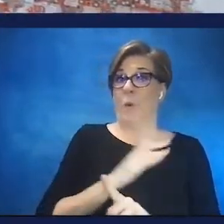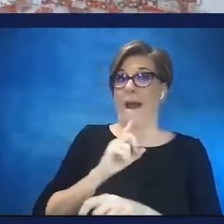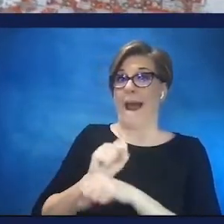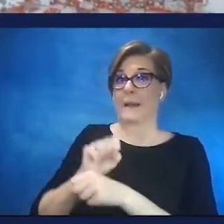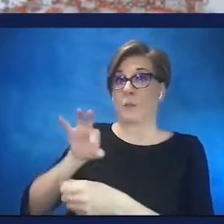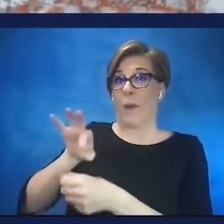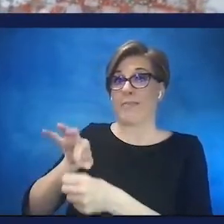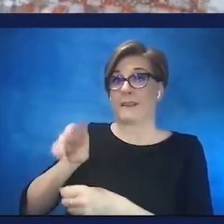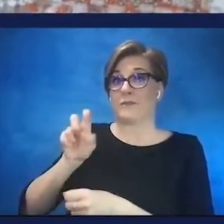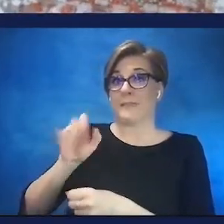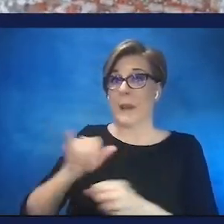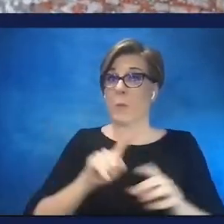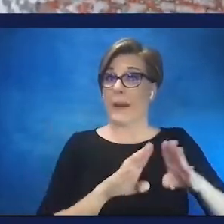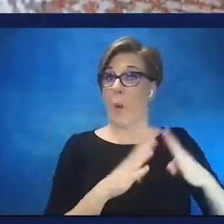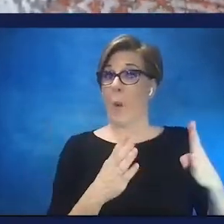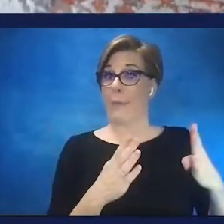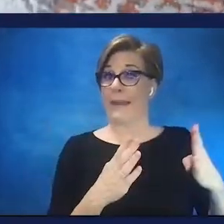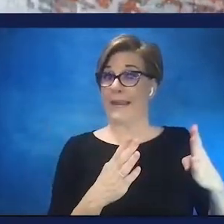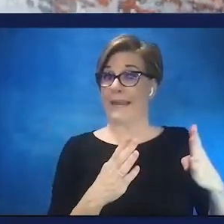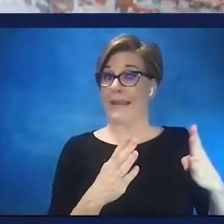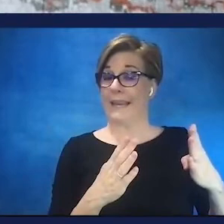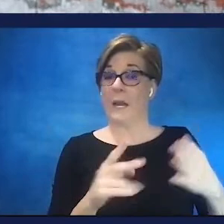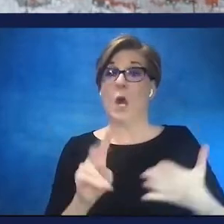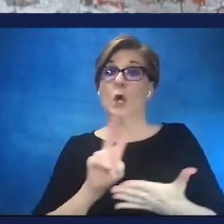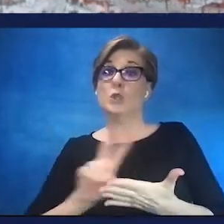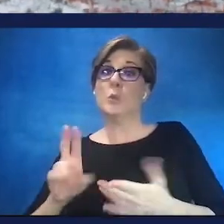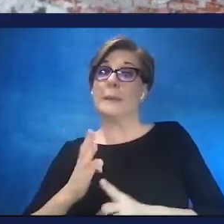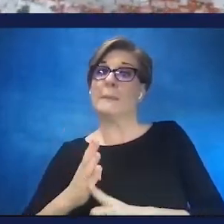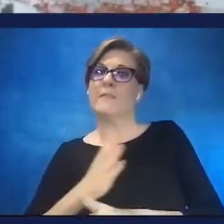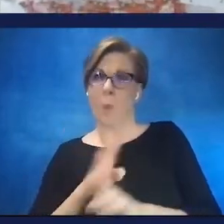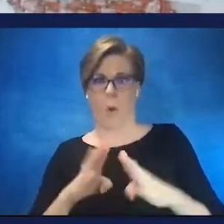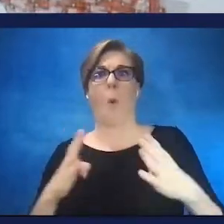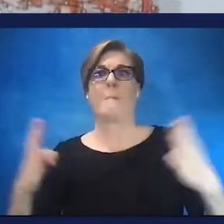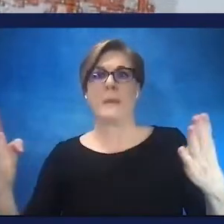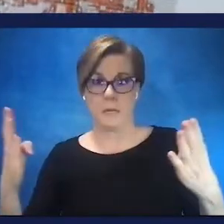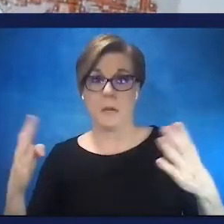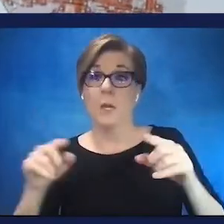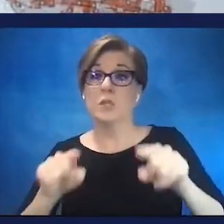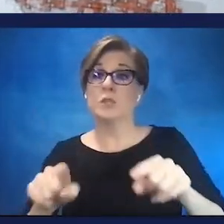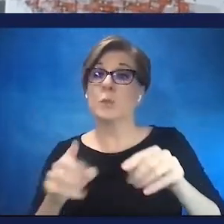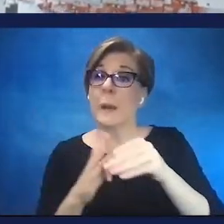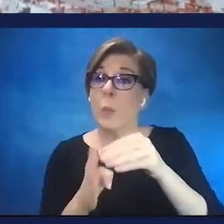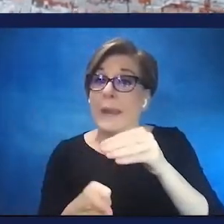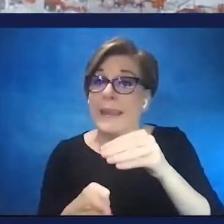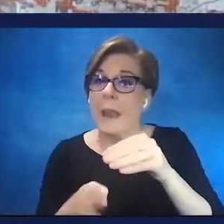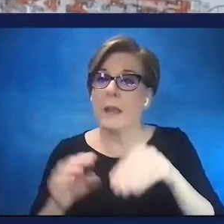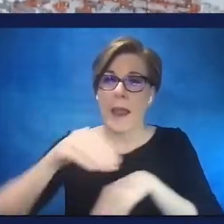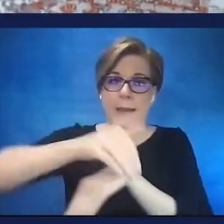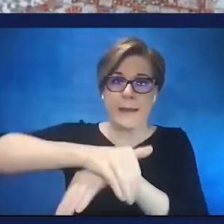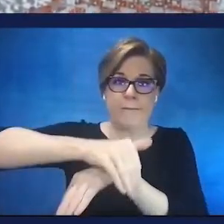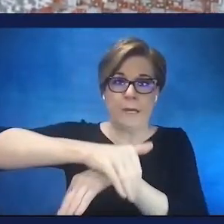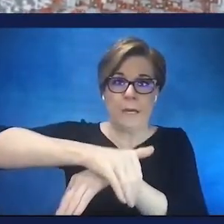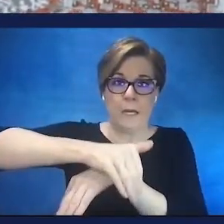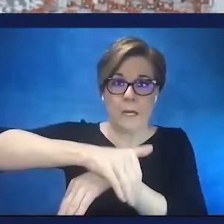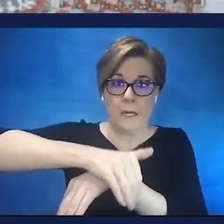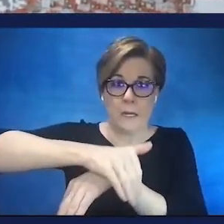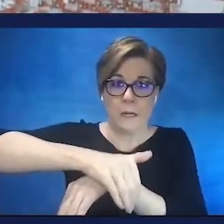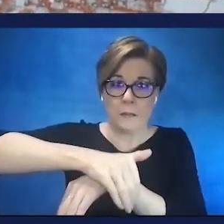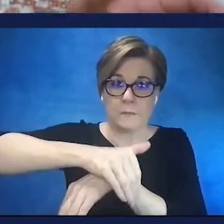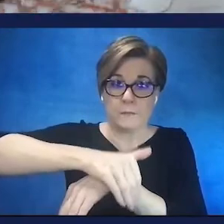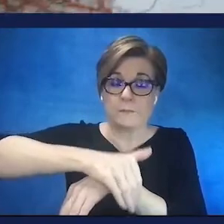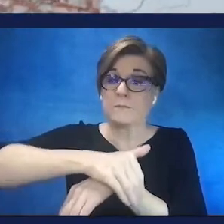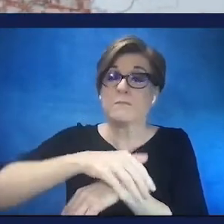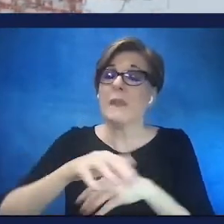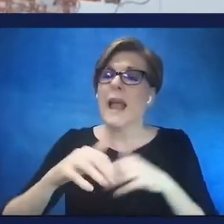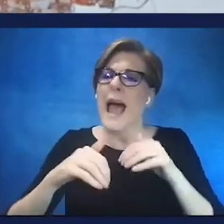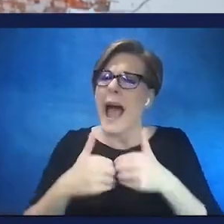day, we open up our vote centers, but about that 2-week period is when we open up weekend voting and evening voting. And